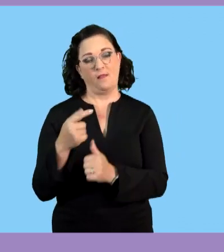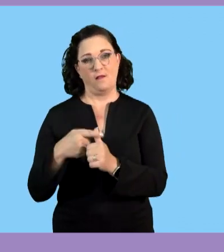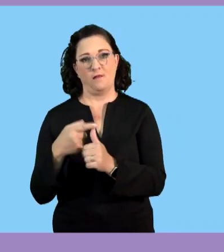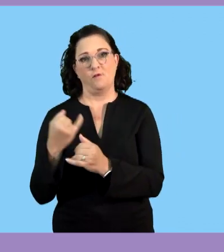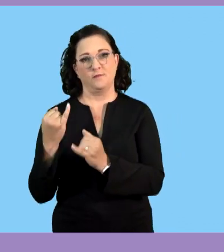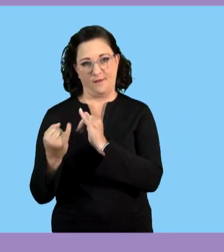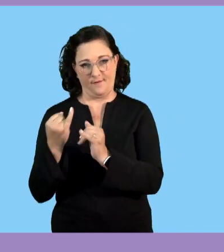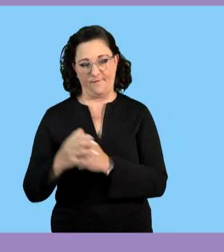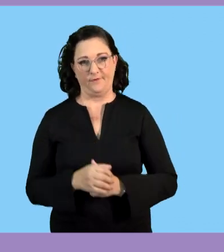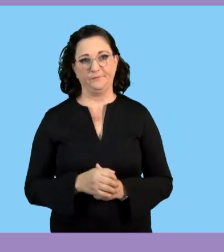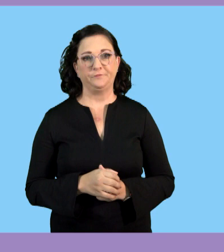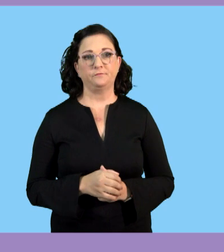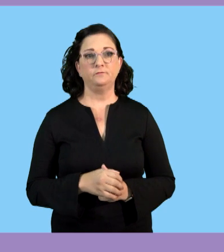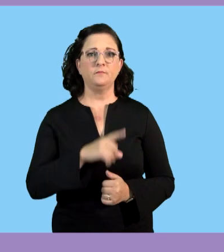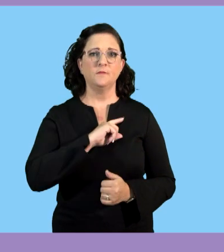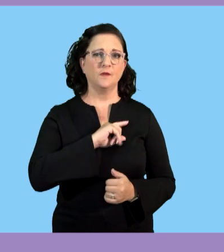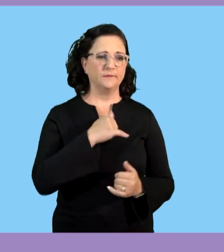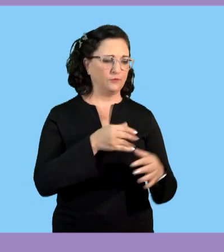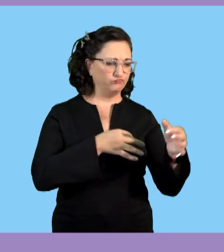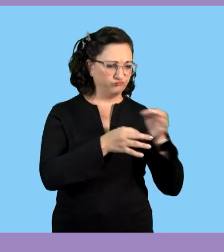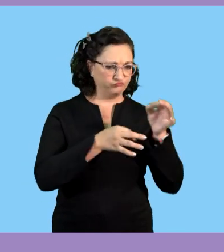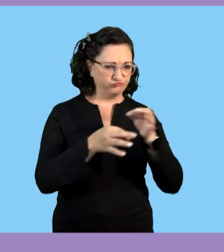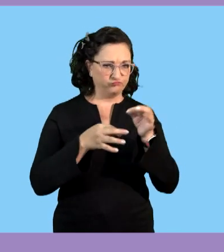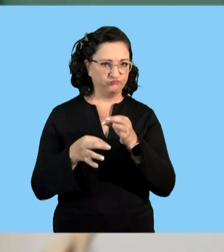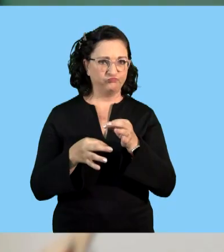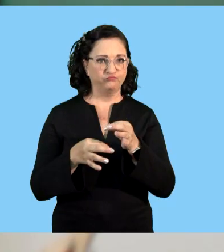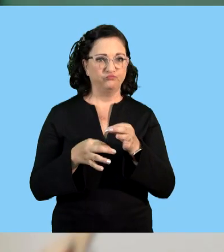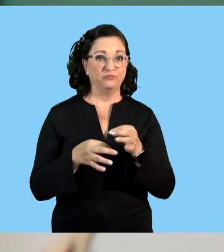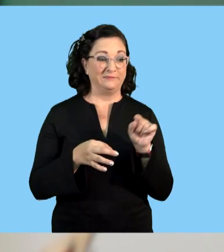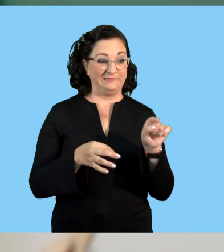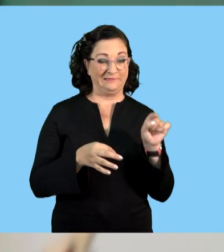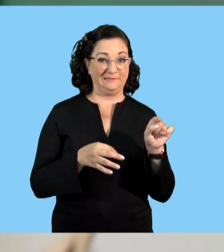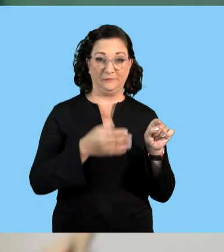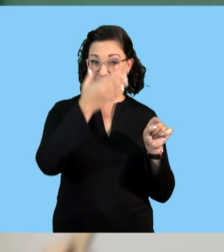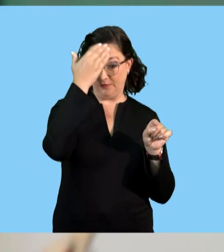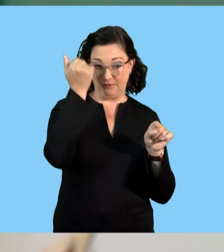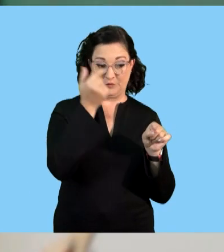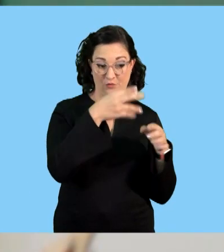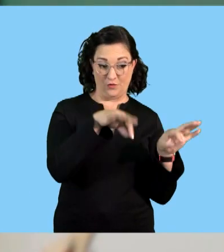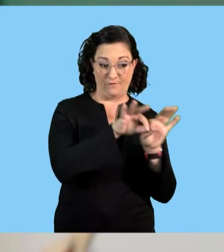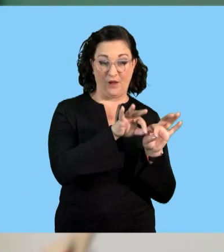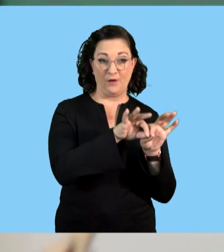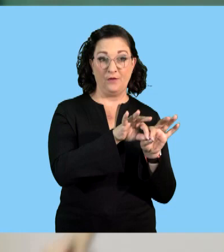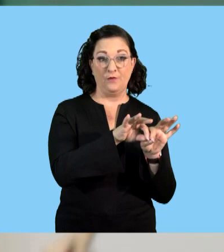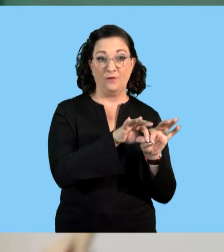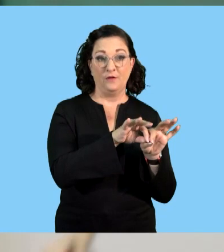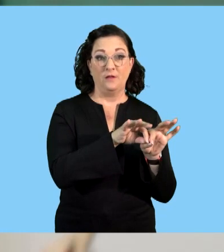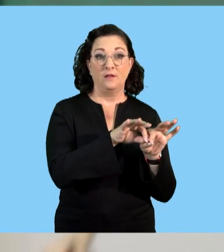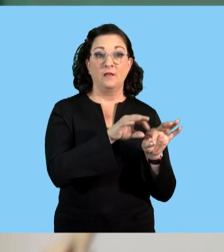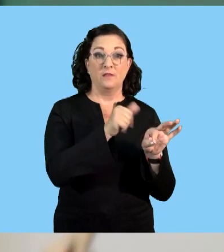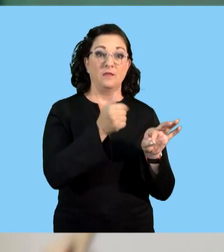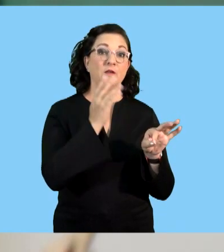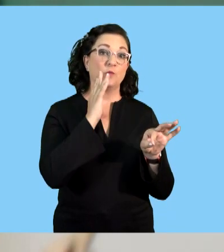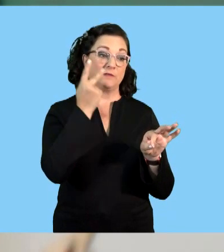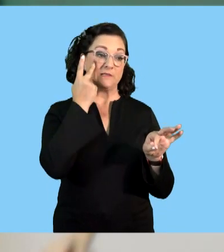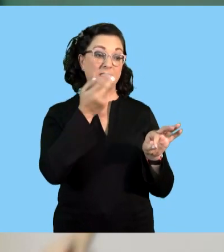11. So now we need to substitute values into the place of that unknown value so that we can find the value that